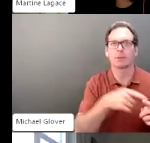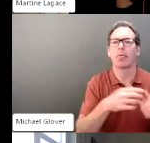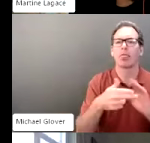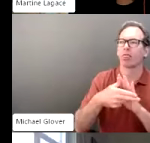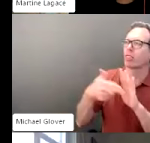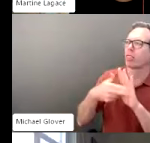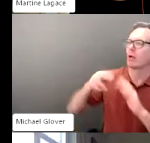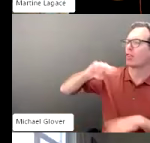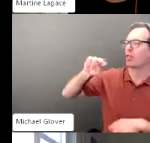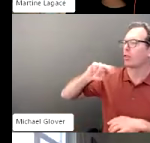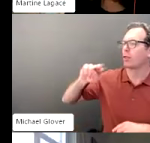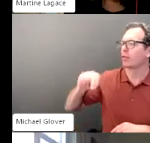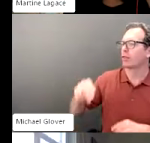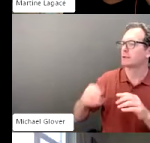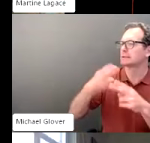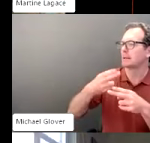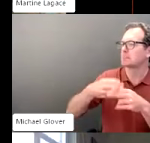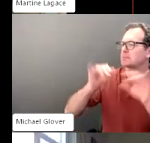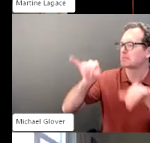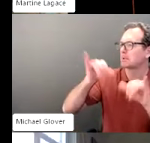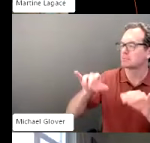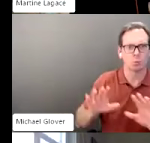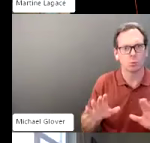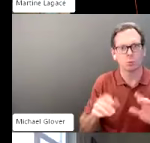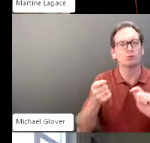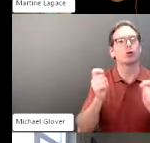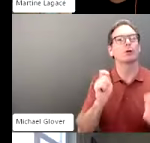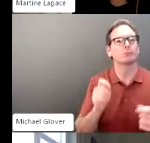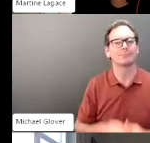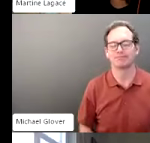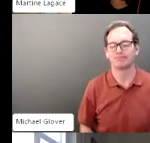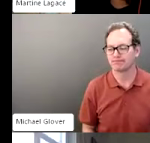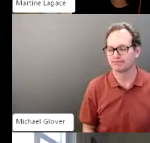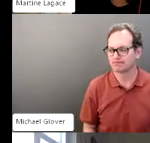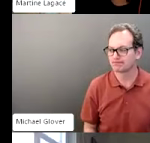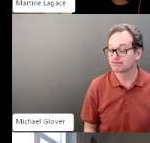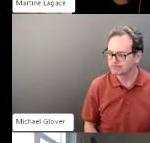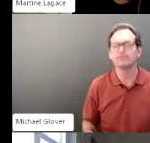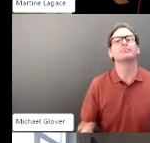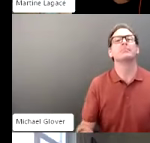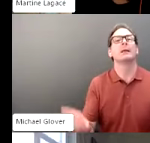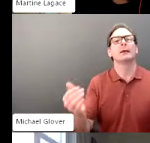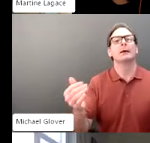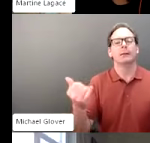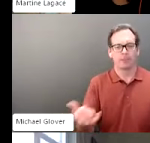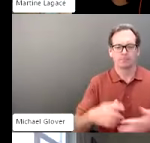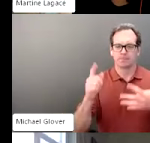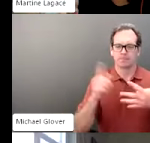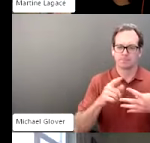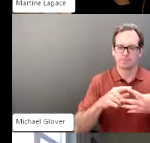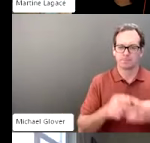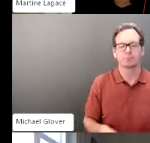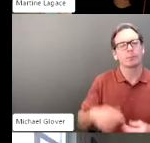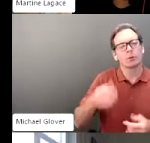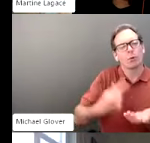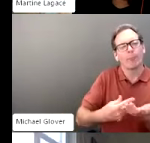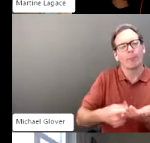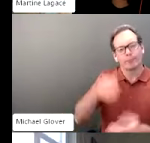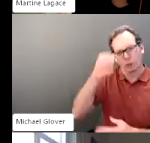stereotypes. So conceptualizing aging. As I mentioned, Howard Butler was the first researcher. He was an